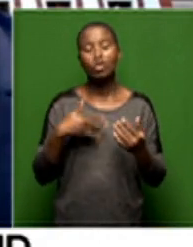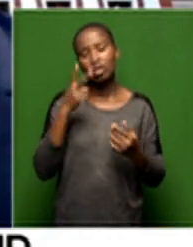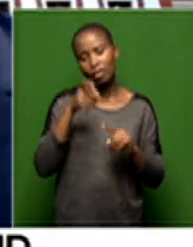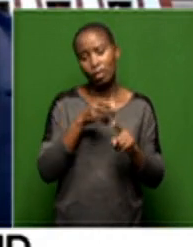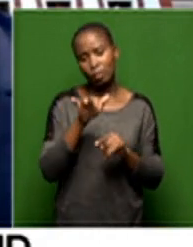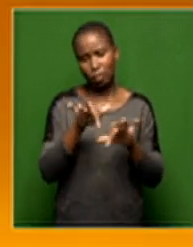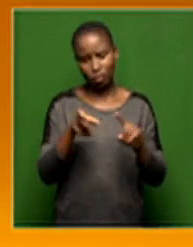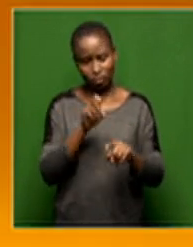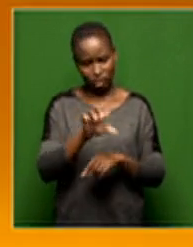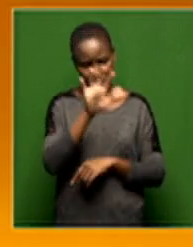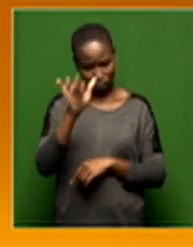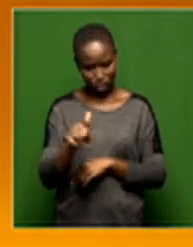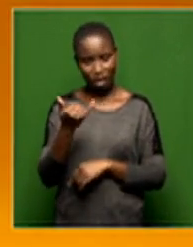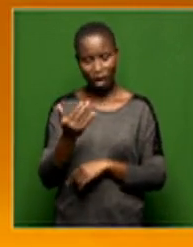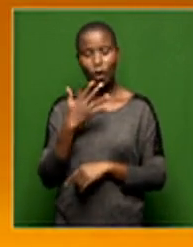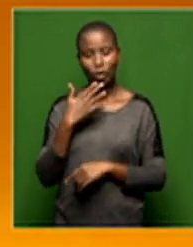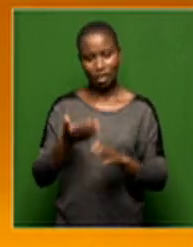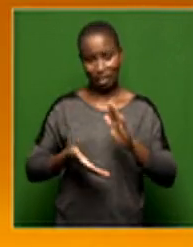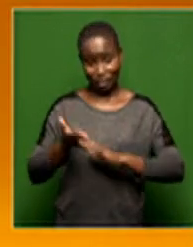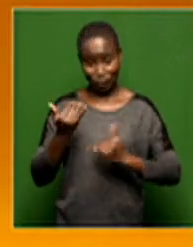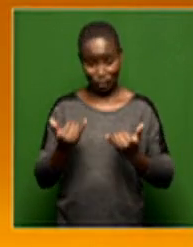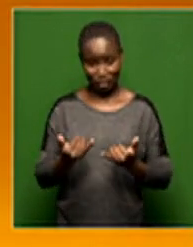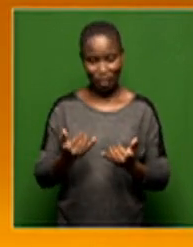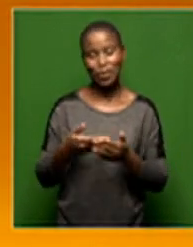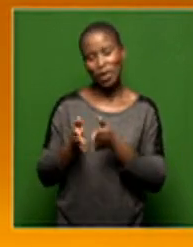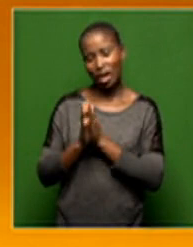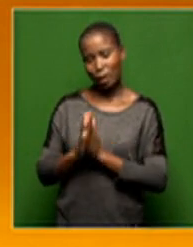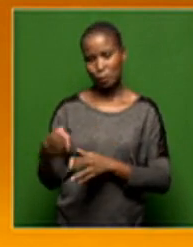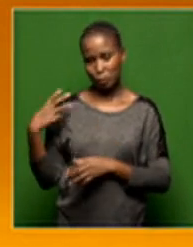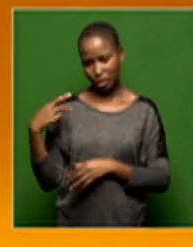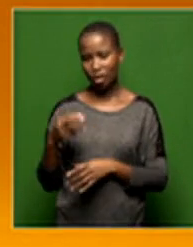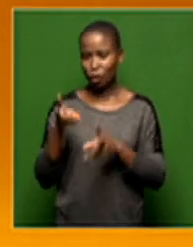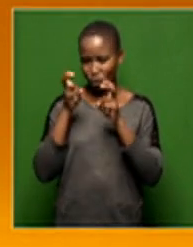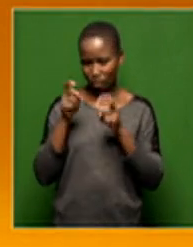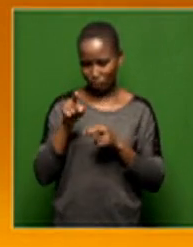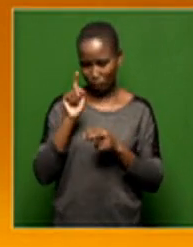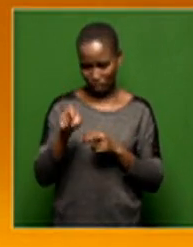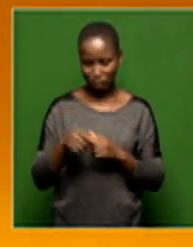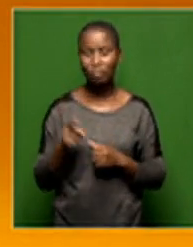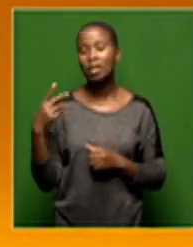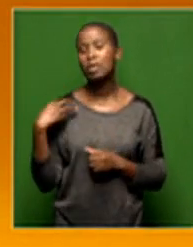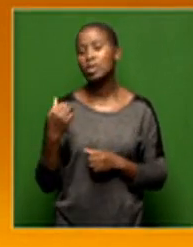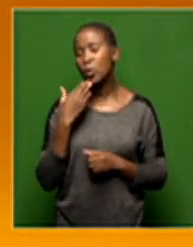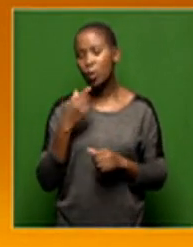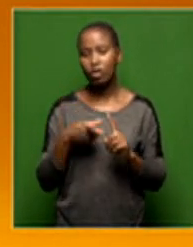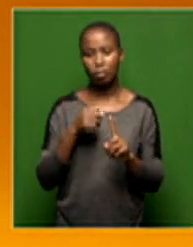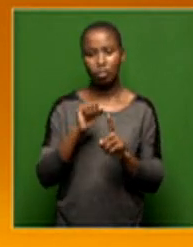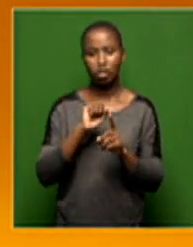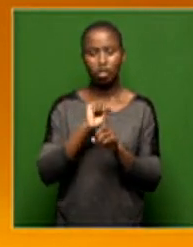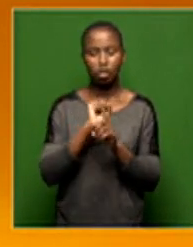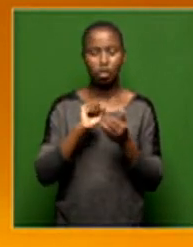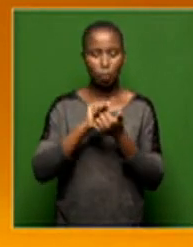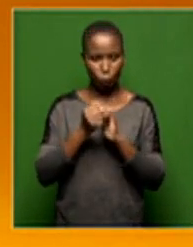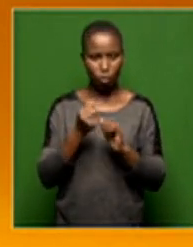some tweets we're going to put out. I'm going to say goodbye to you. I'm going to urge you, Minister, to listen to them. That was the Minister of Sport, Arts and Culture,